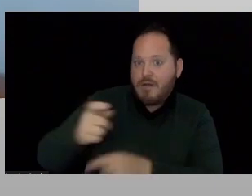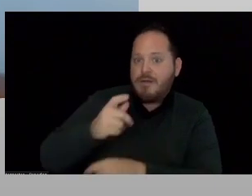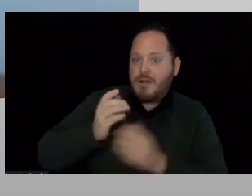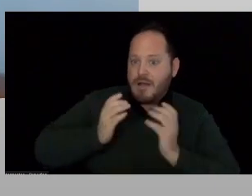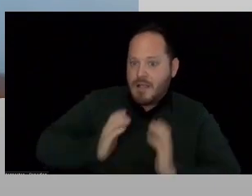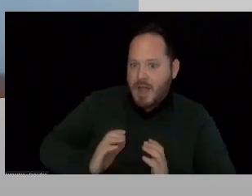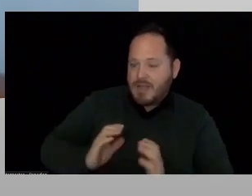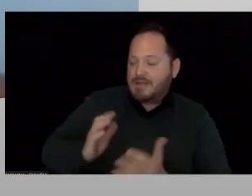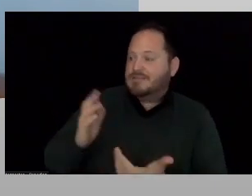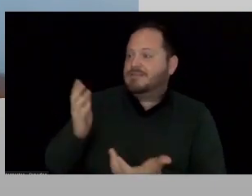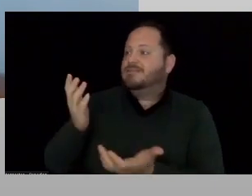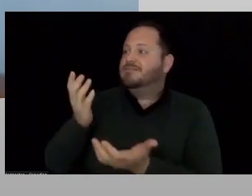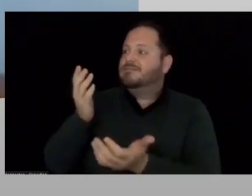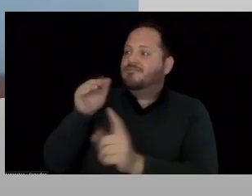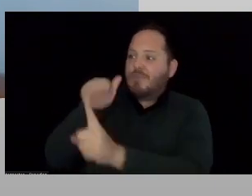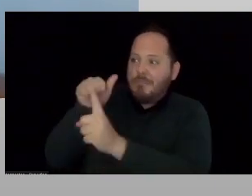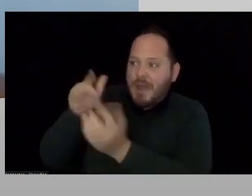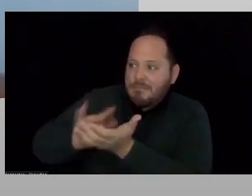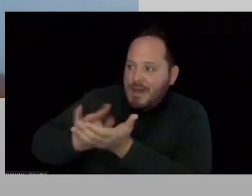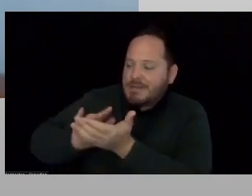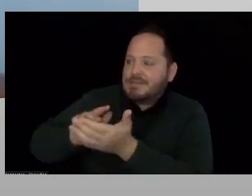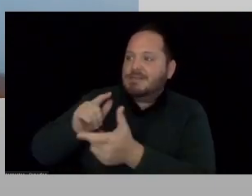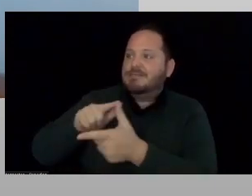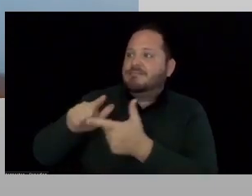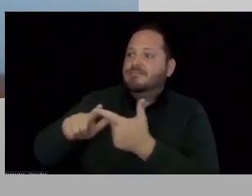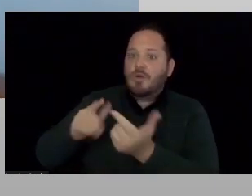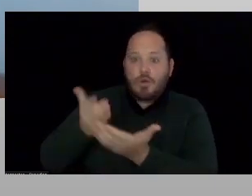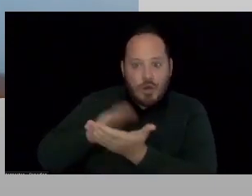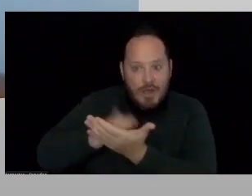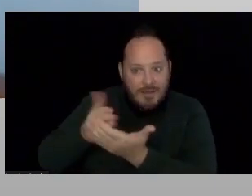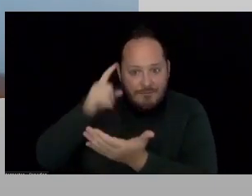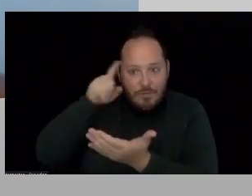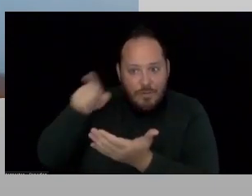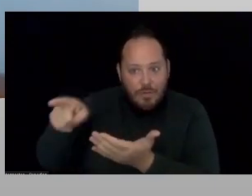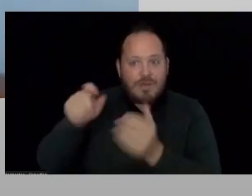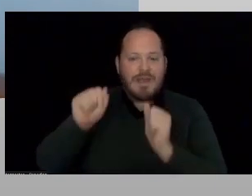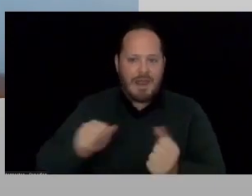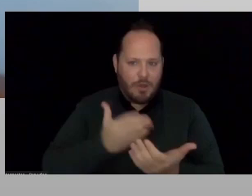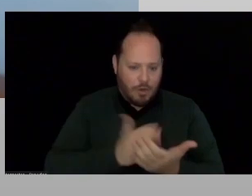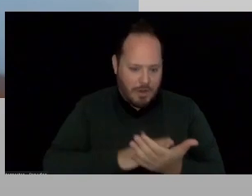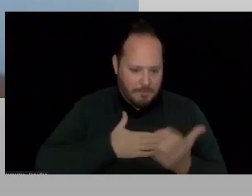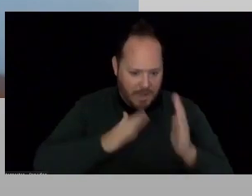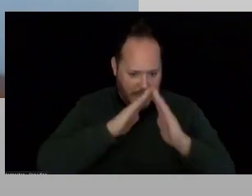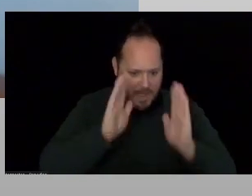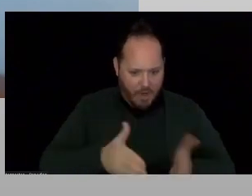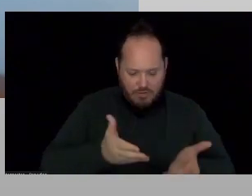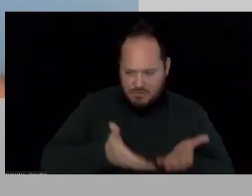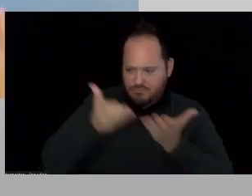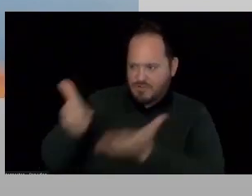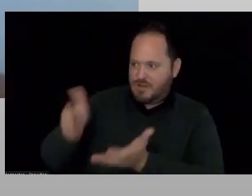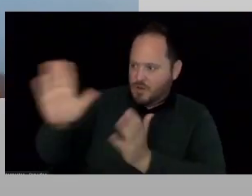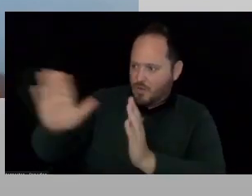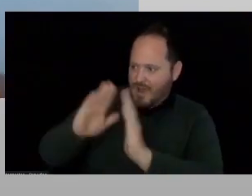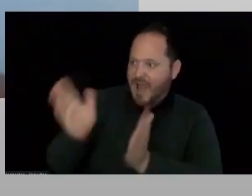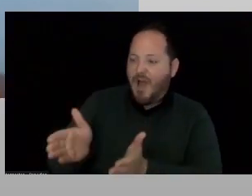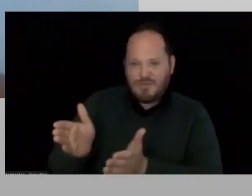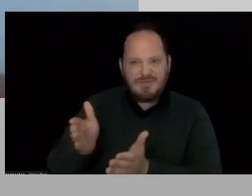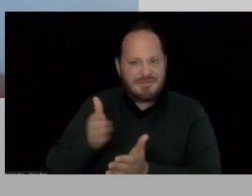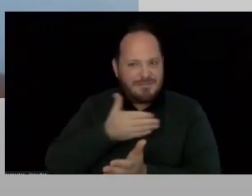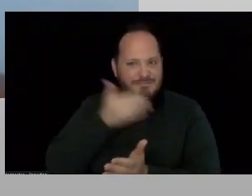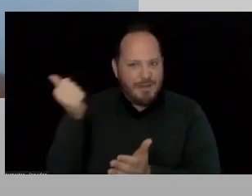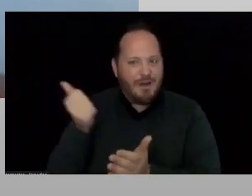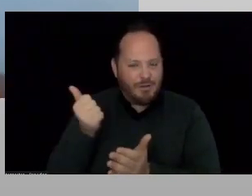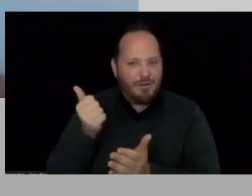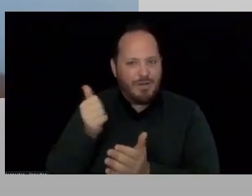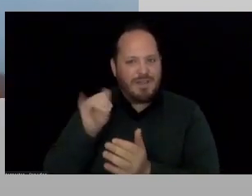do the cooking at your home and deliver it to your client's home rather than doing the cooking in their home? So those face-to-face contacts